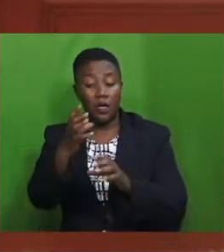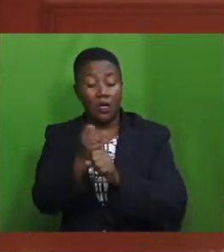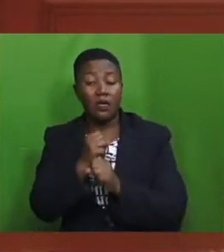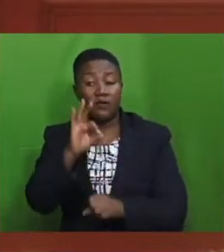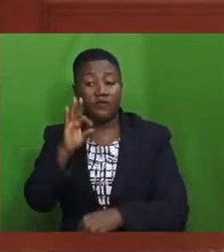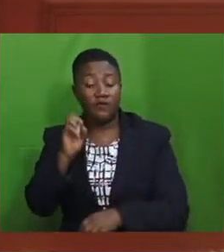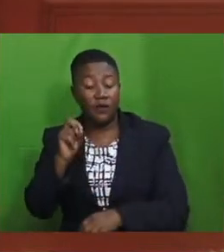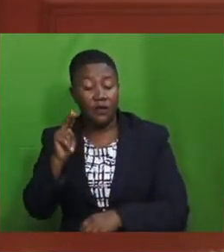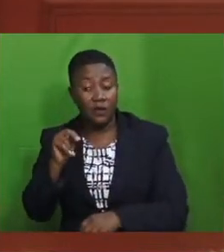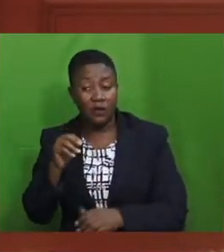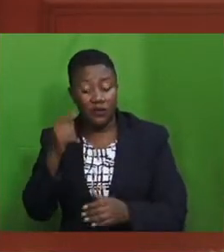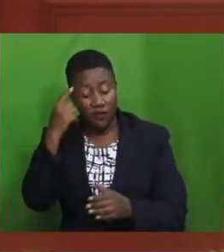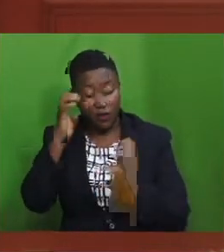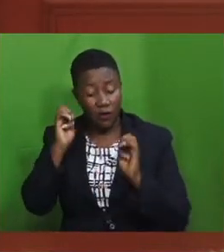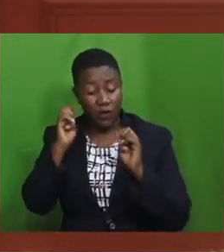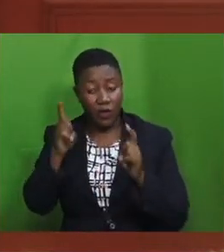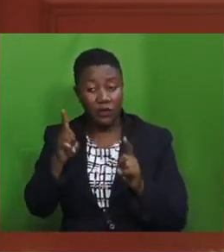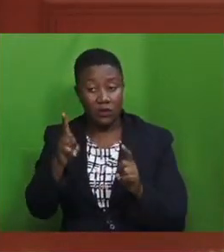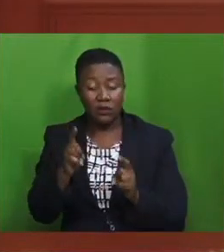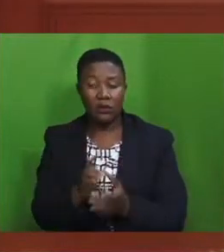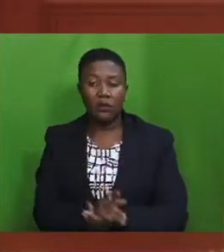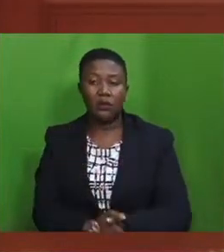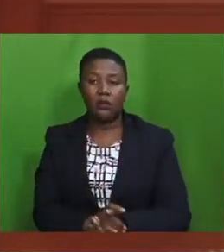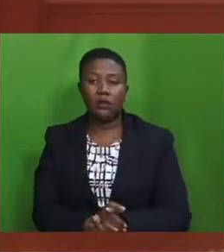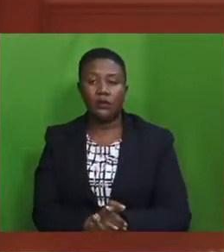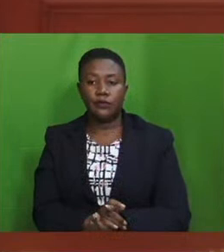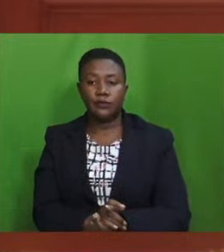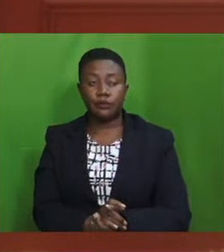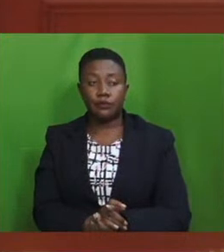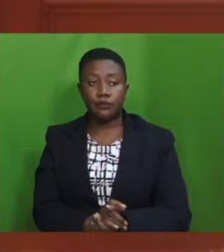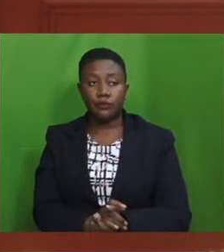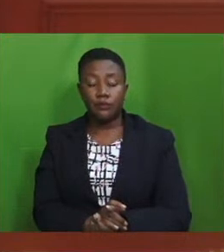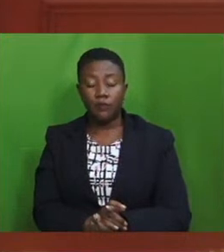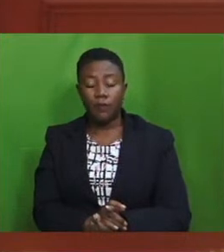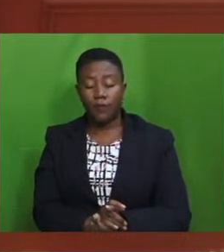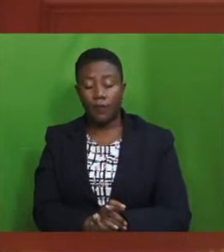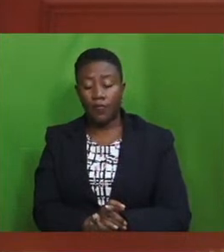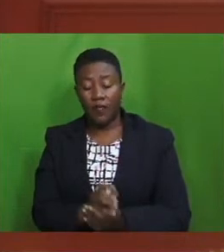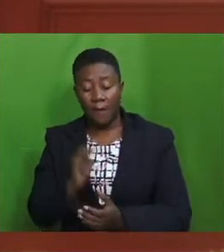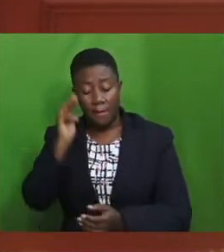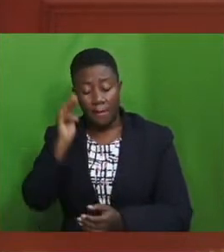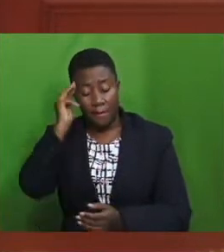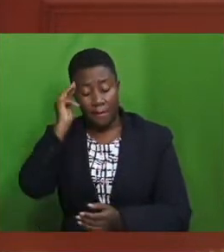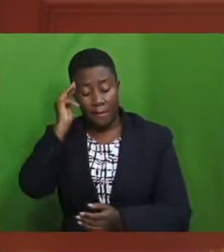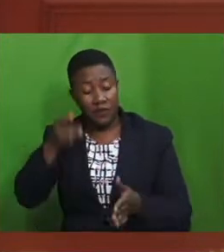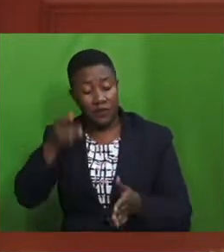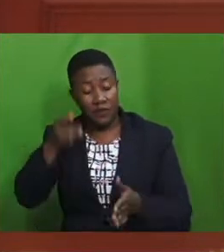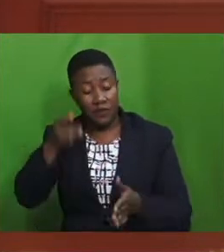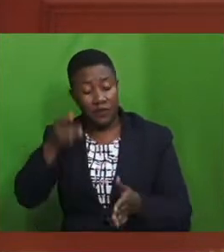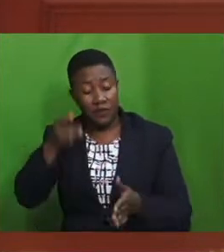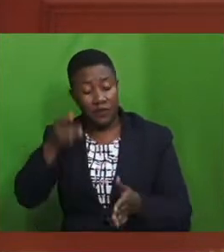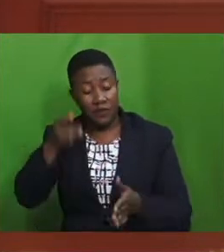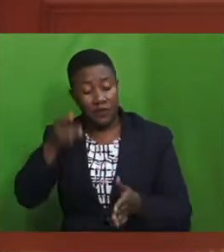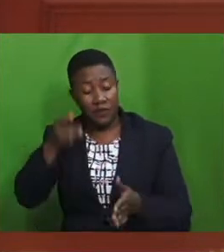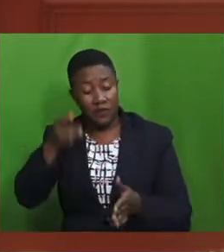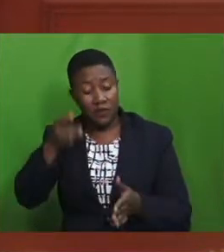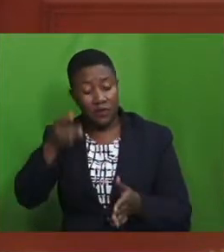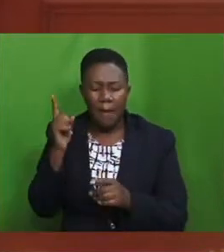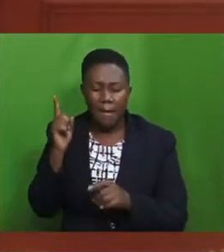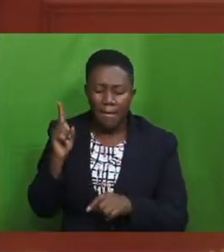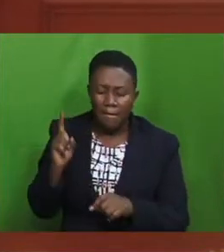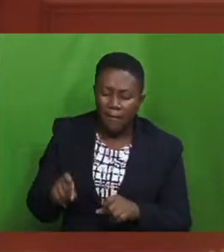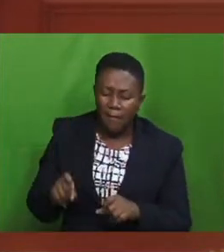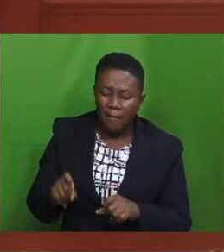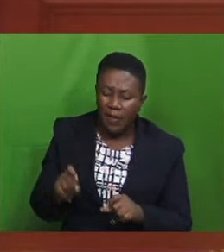Yes, get fund. Yes. Mr. Speaker, the Honorable Minister for Finance must take immediate and